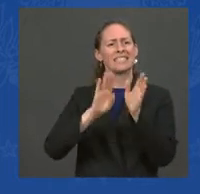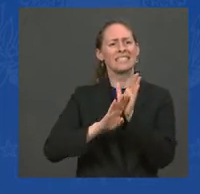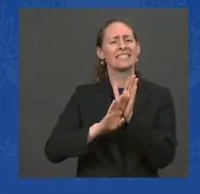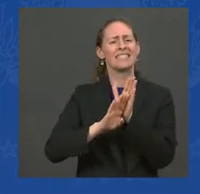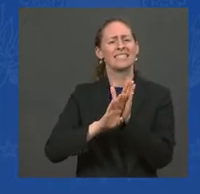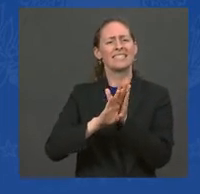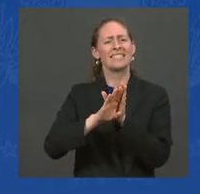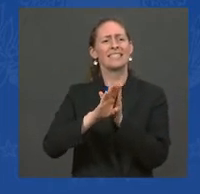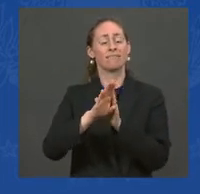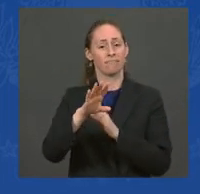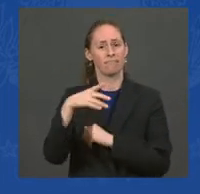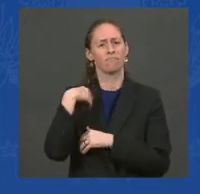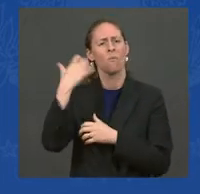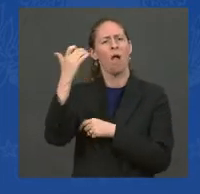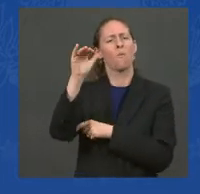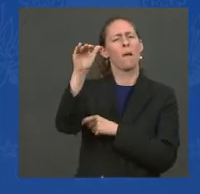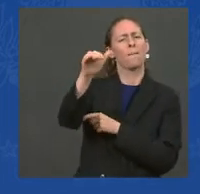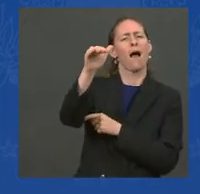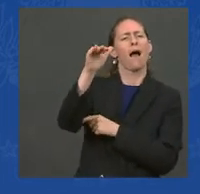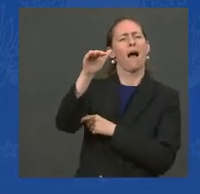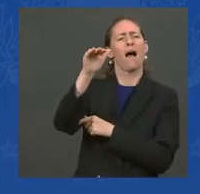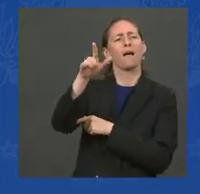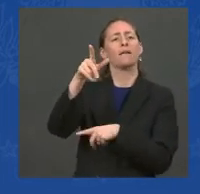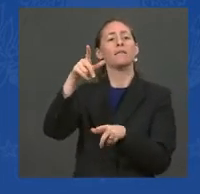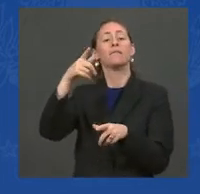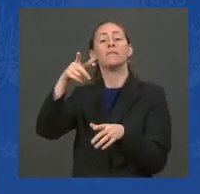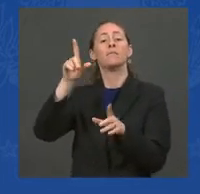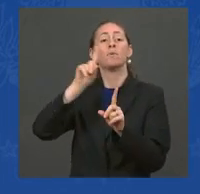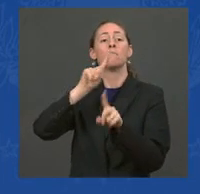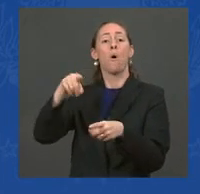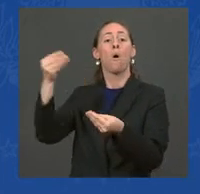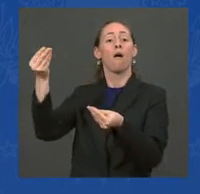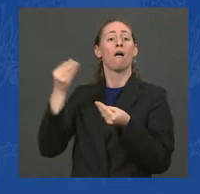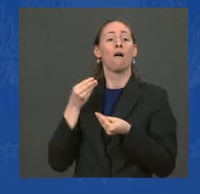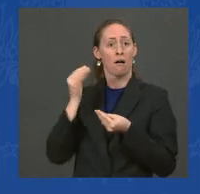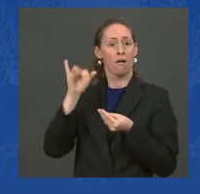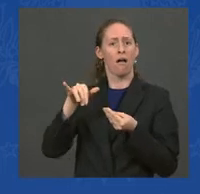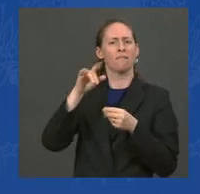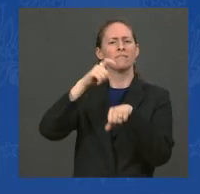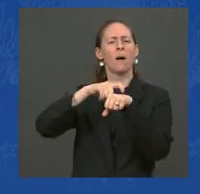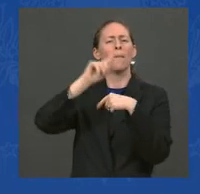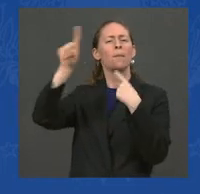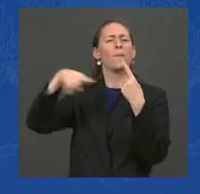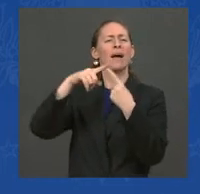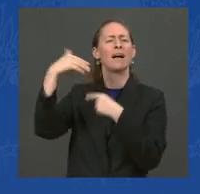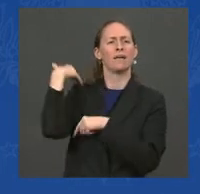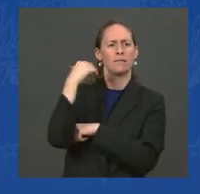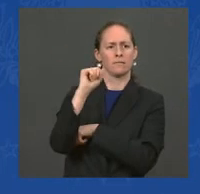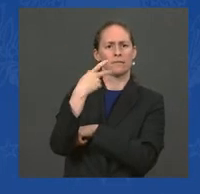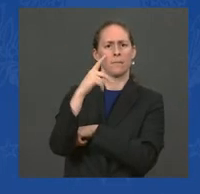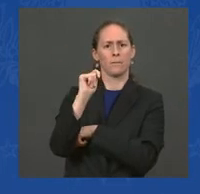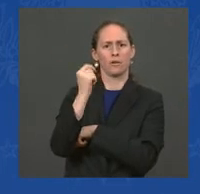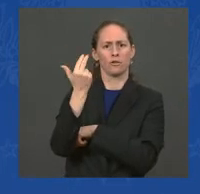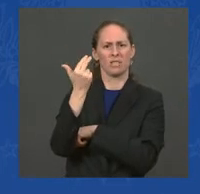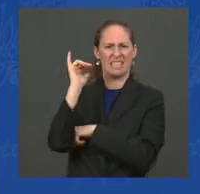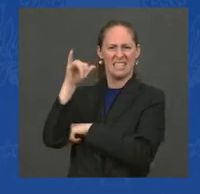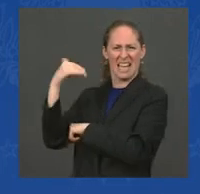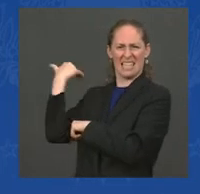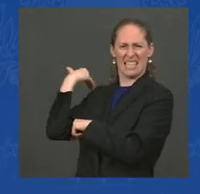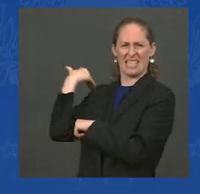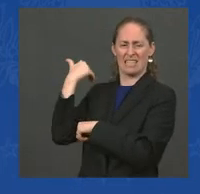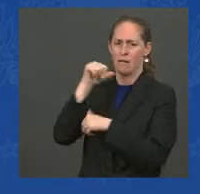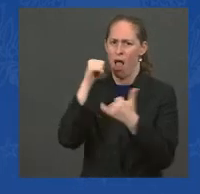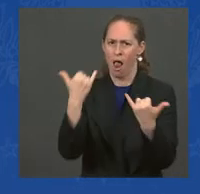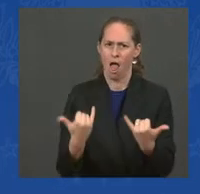of September the 13th. Not today, September the 13th, when COVID cases were averaging more than